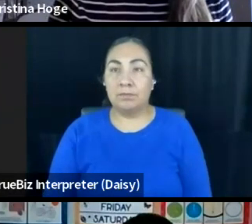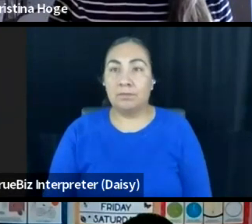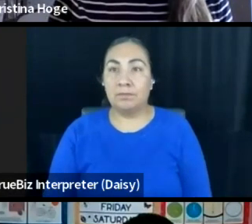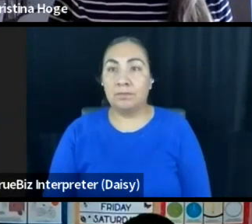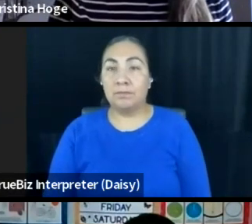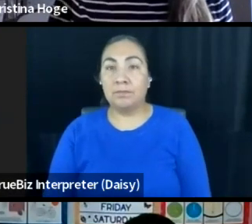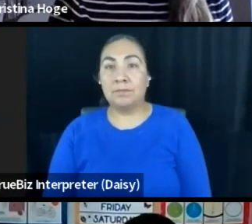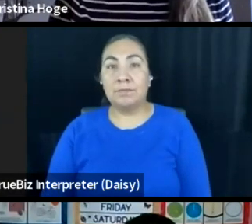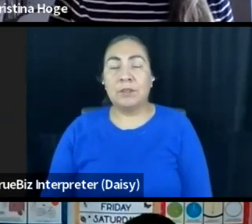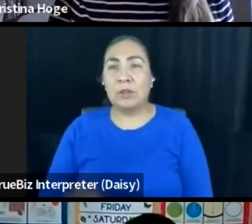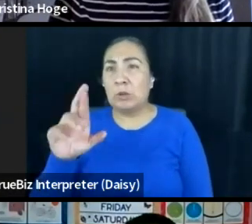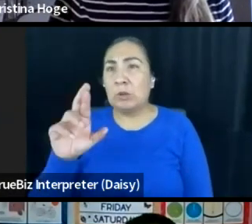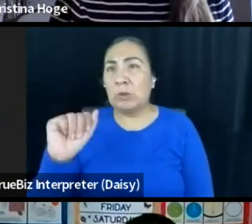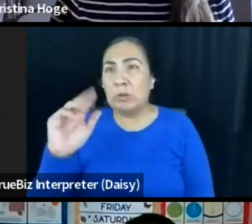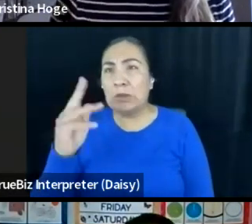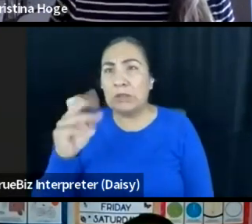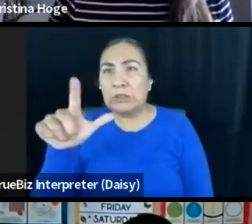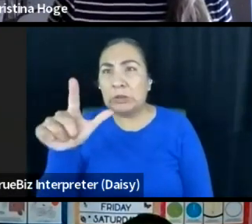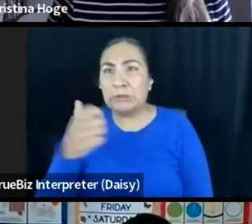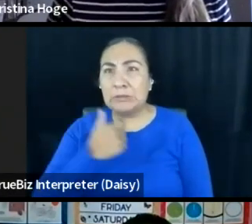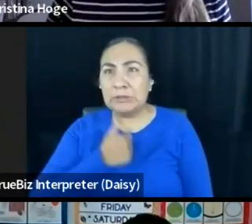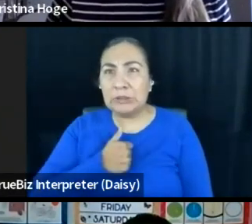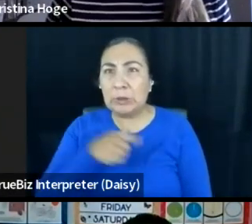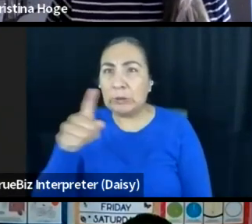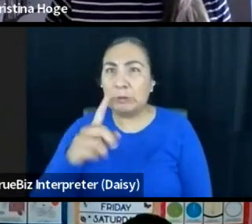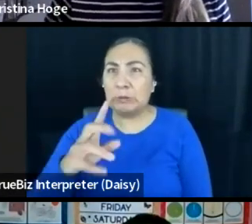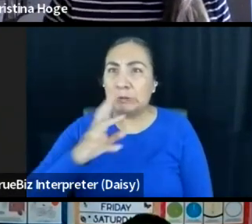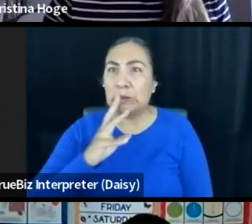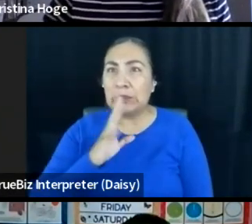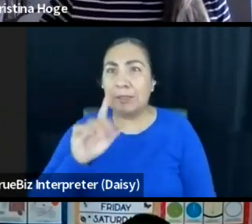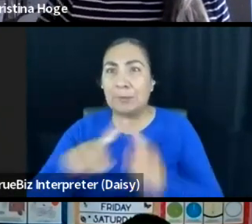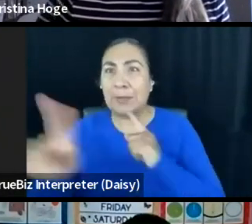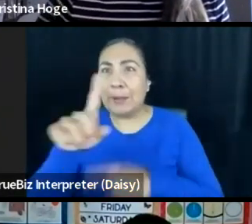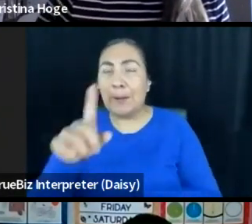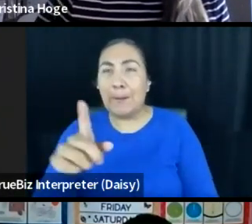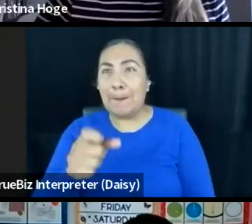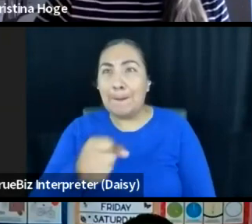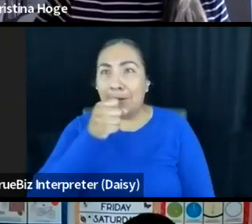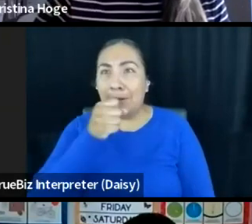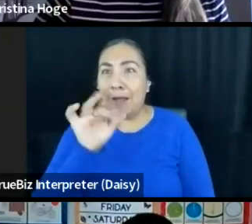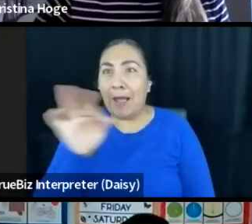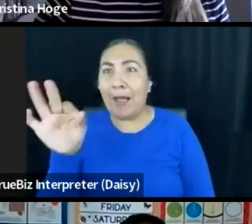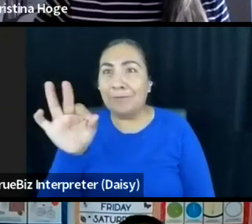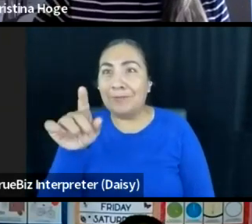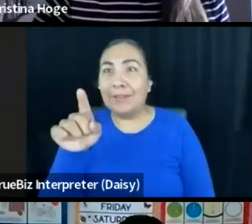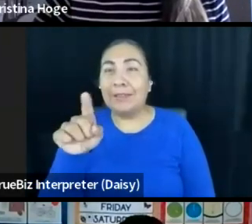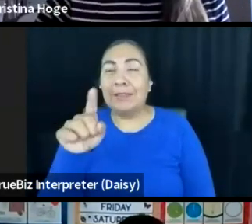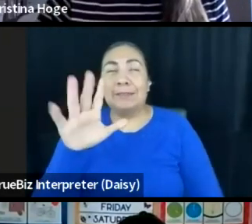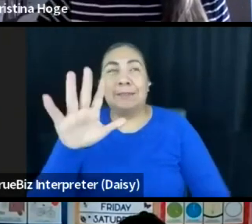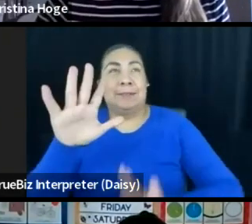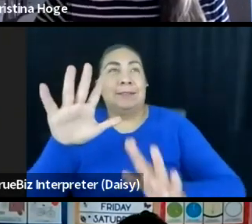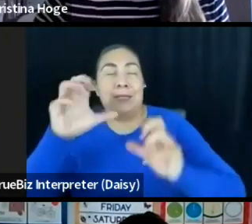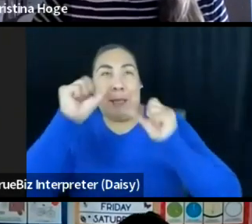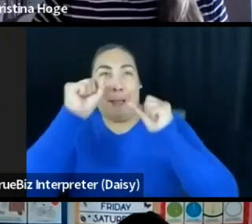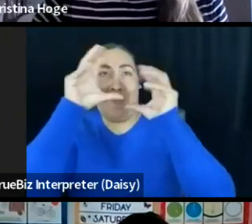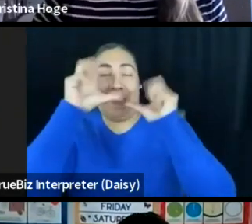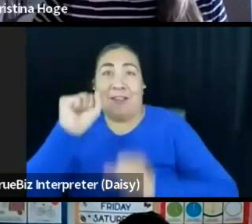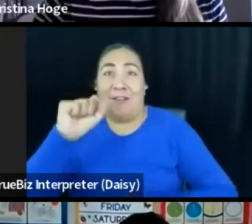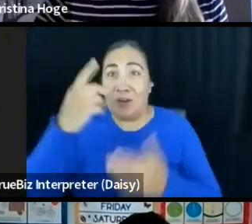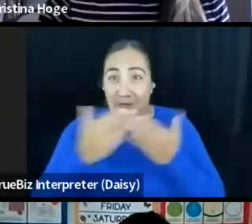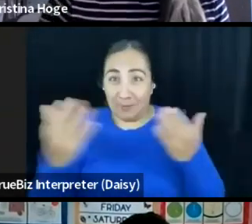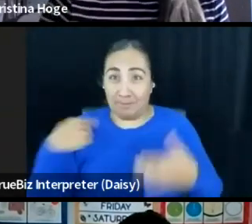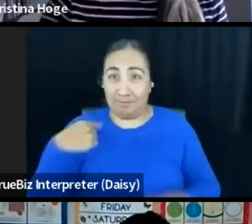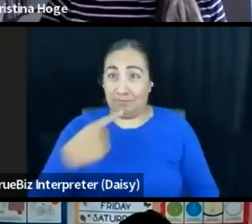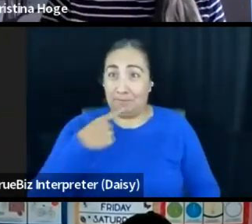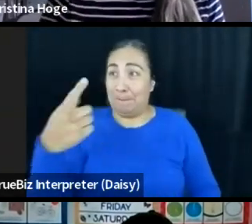Rachel, I'm so sorry. I think if you're talking, you're muted. That is amazing, because the first thing I said was, wow, we all entered into